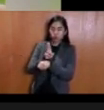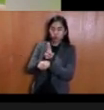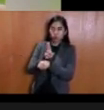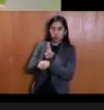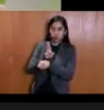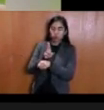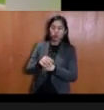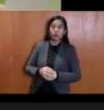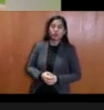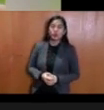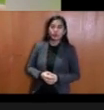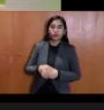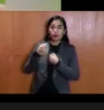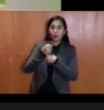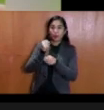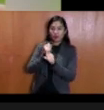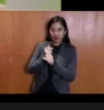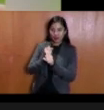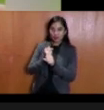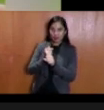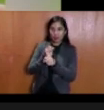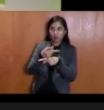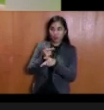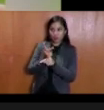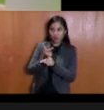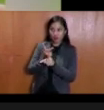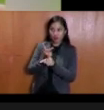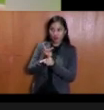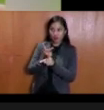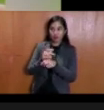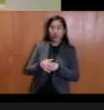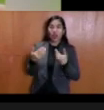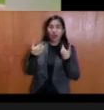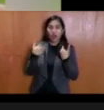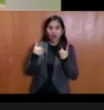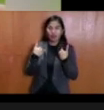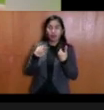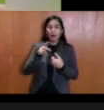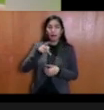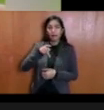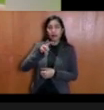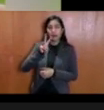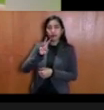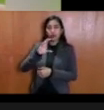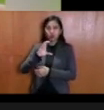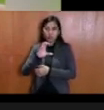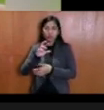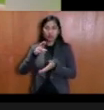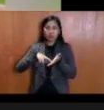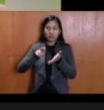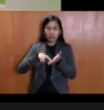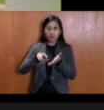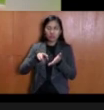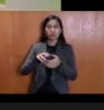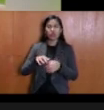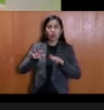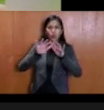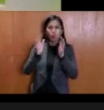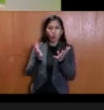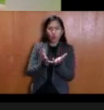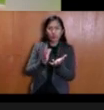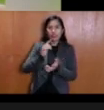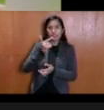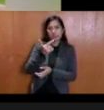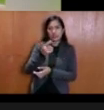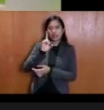to create their product. And there's a PwC study, in fact, that more than 50% of the global GDP relies